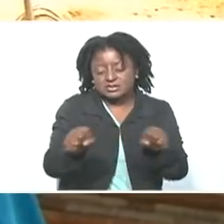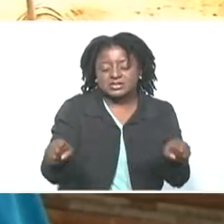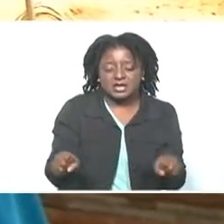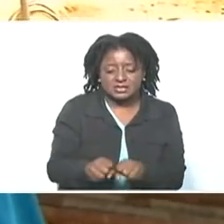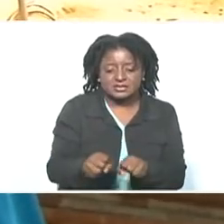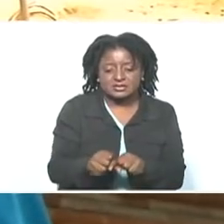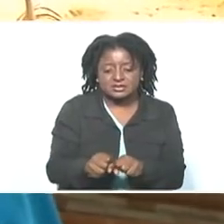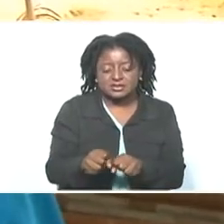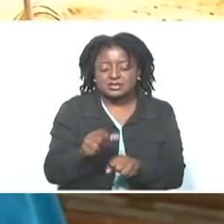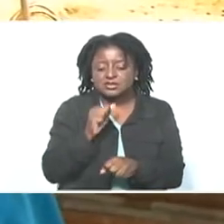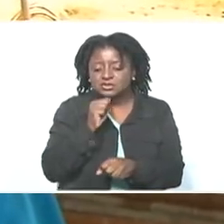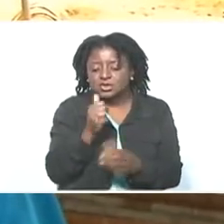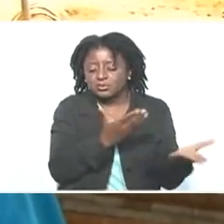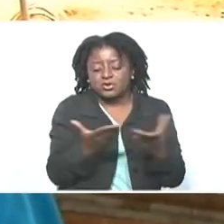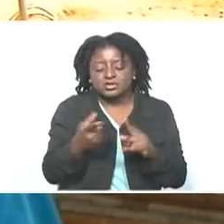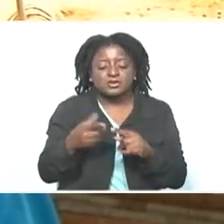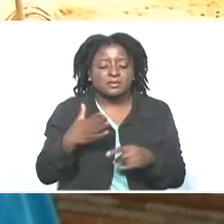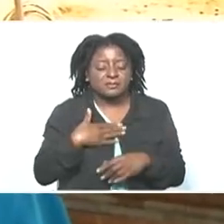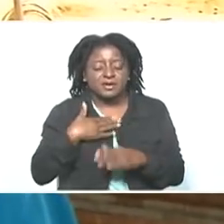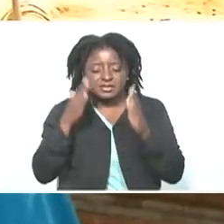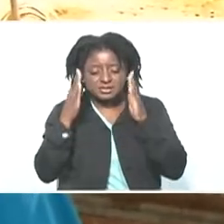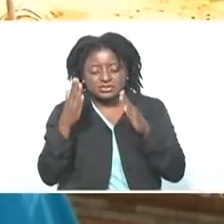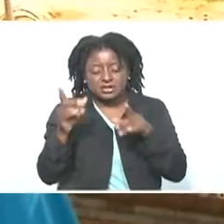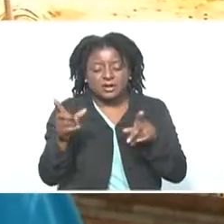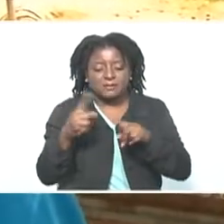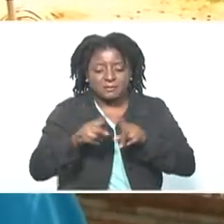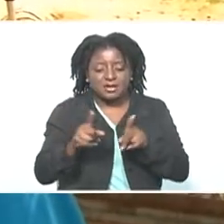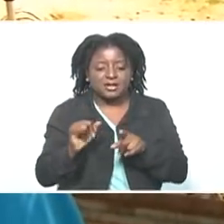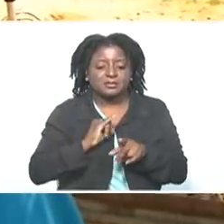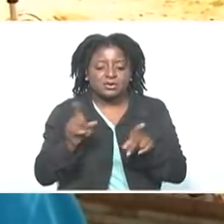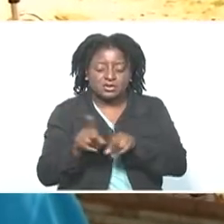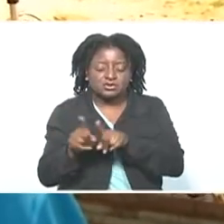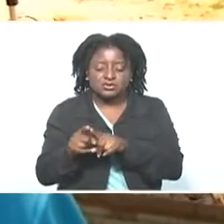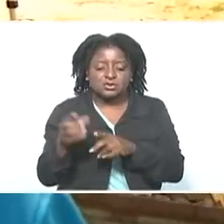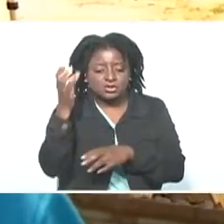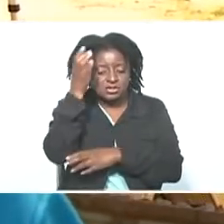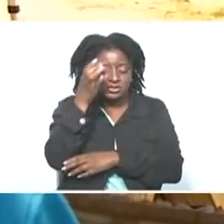It wasn't drawn to my attention, but I'm also particularly concerned with respect to